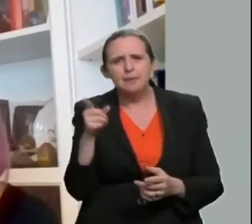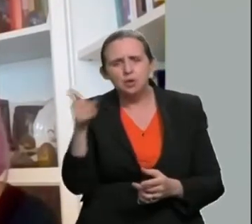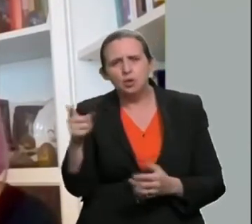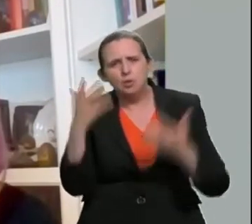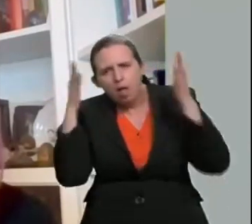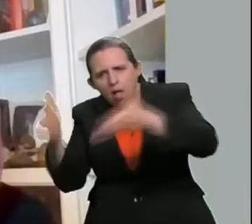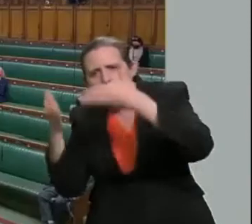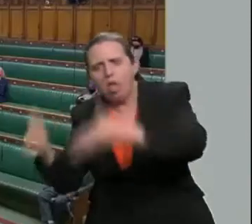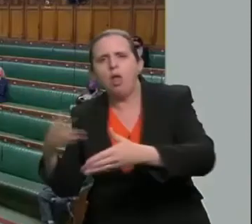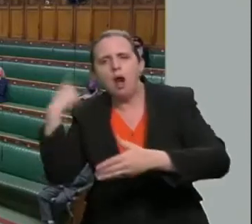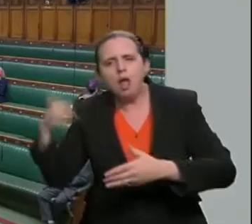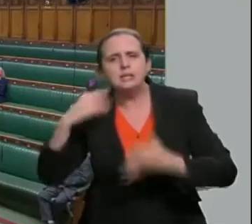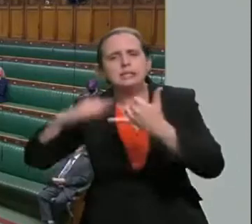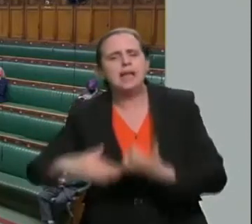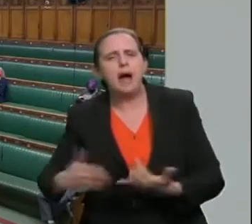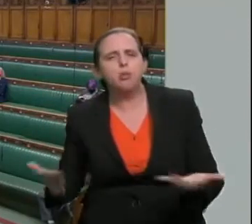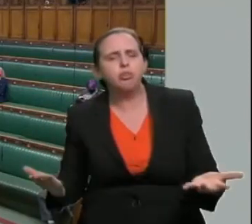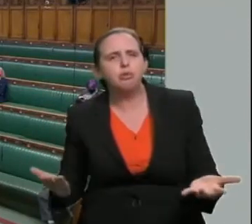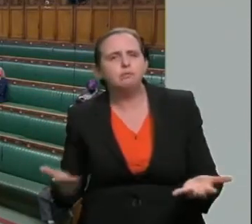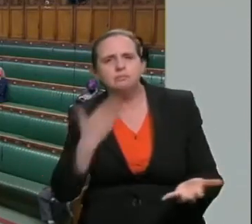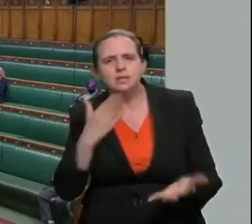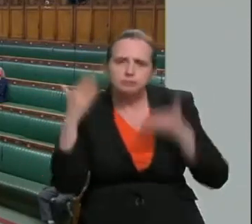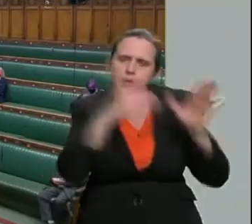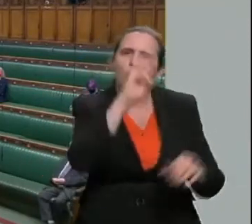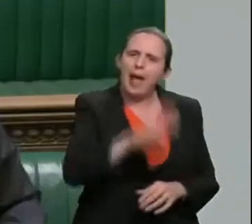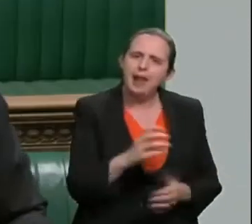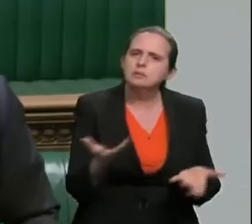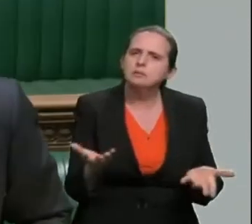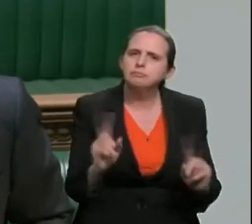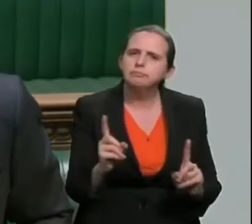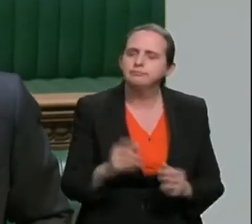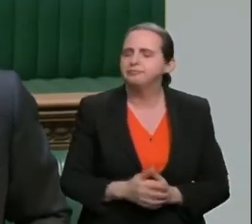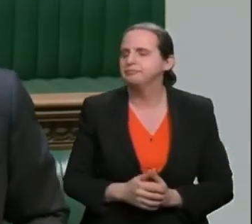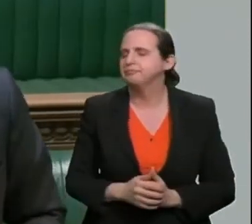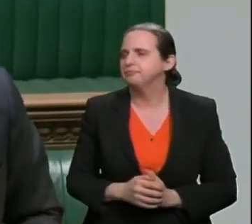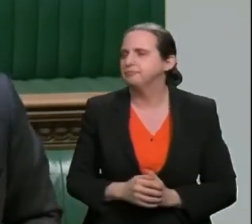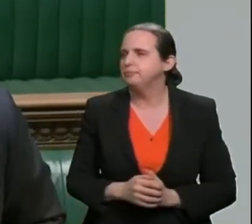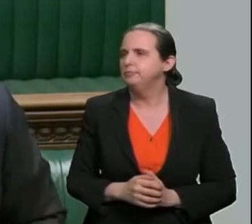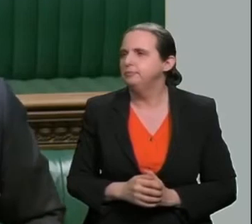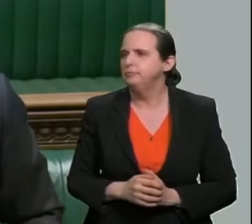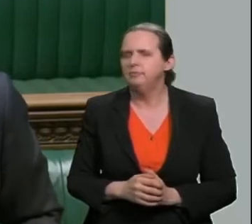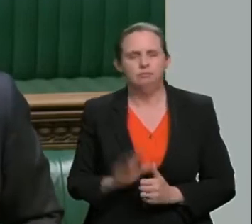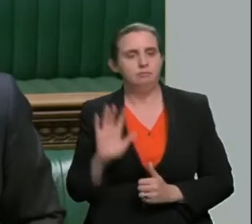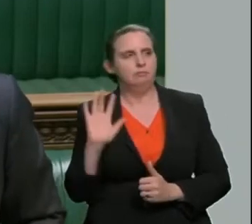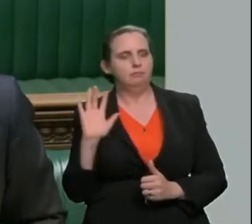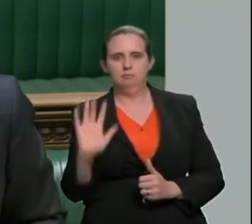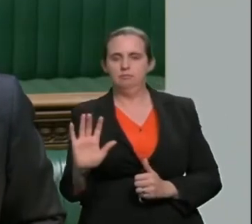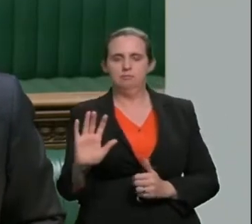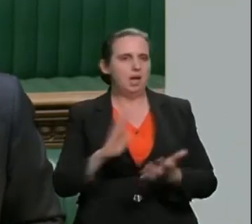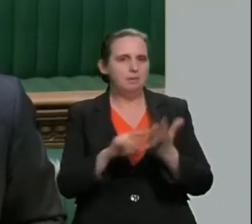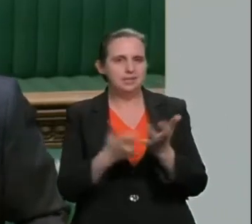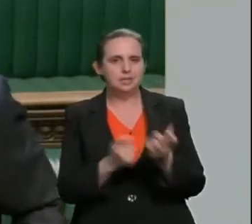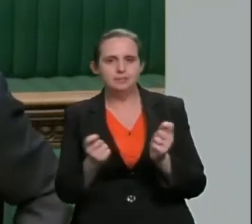nowhere? Prime Minister. Mr. Speaker, I'm afraid I think she's doing Wales down, and the people of Wales down,